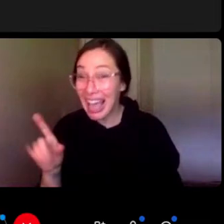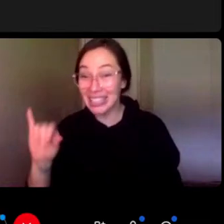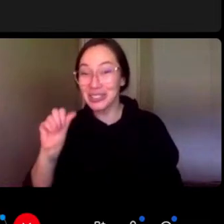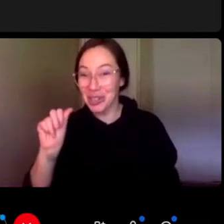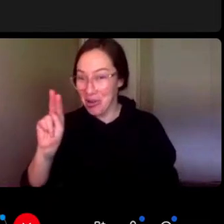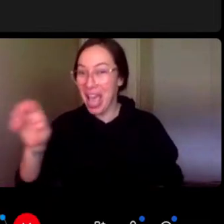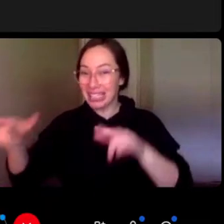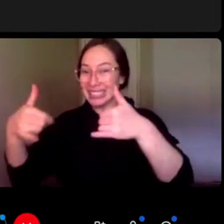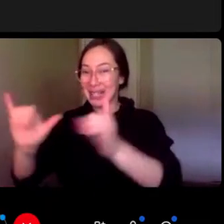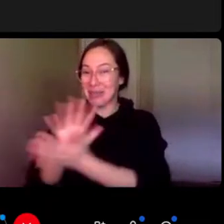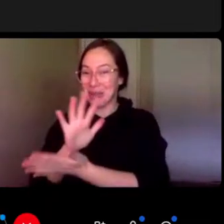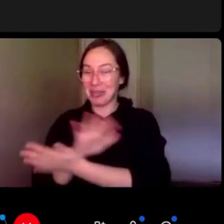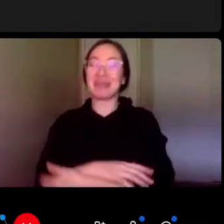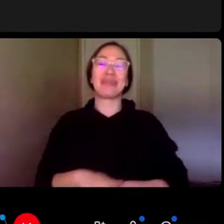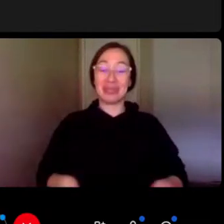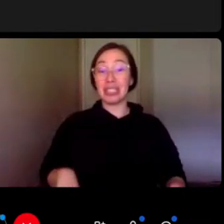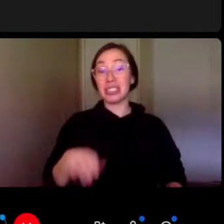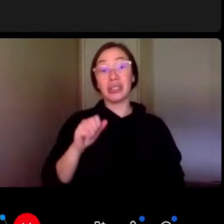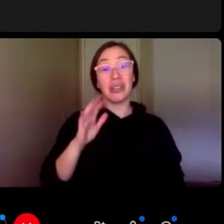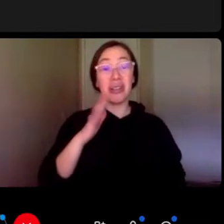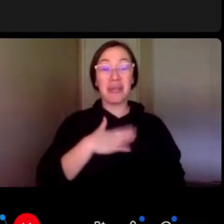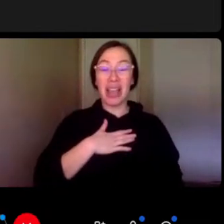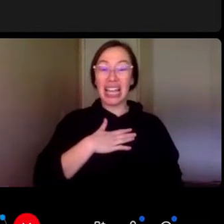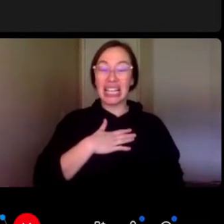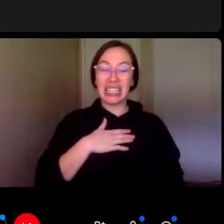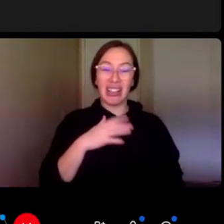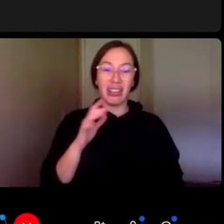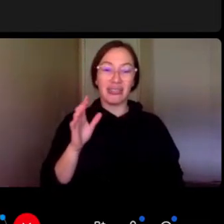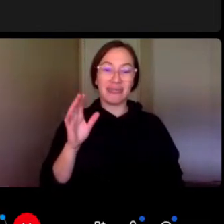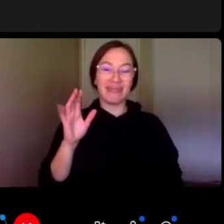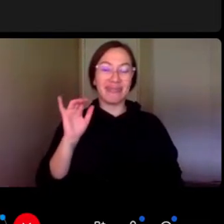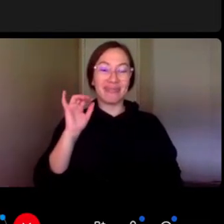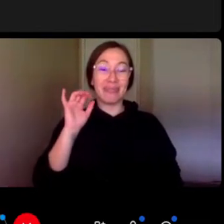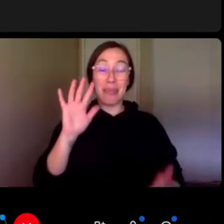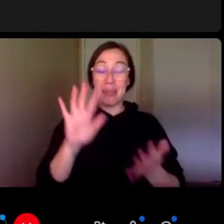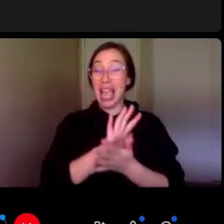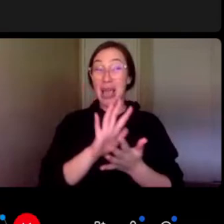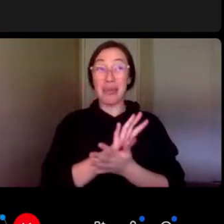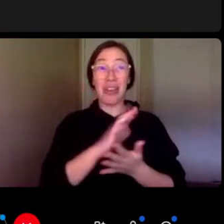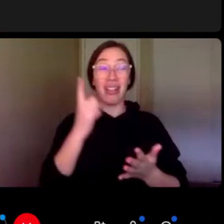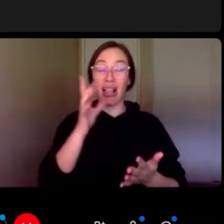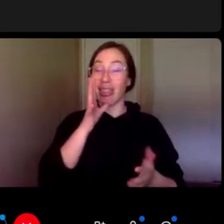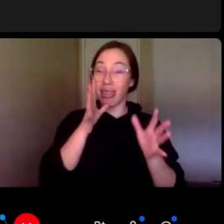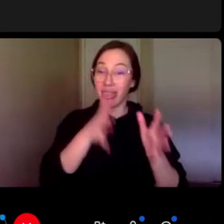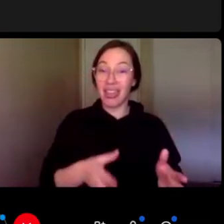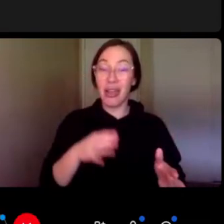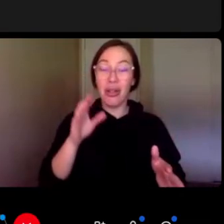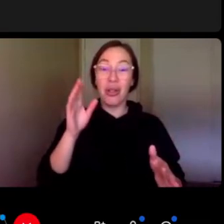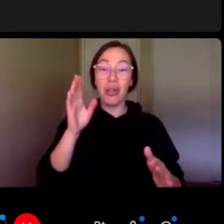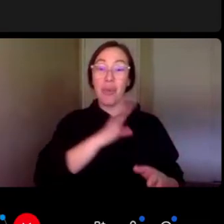does. My least favorite sound in the days of paper was hearing the board